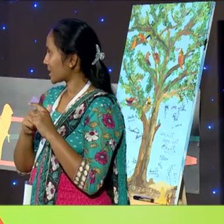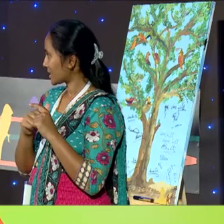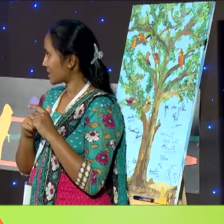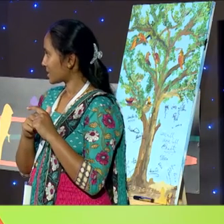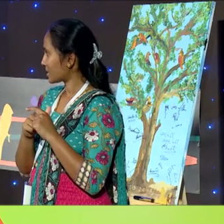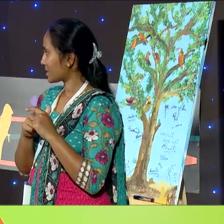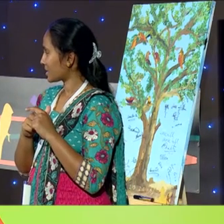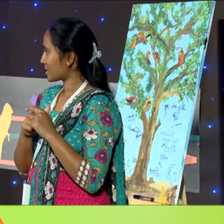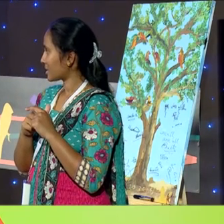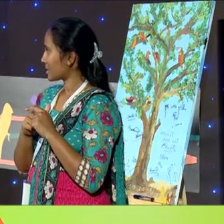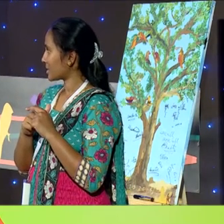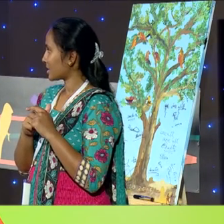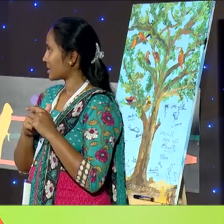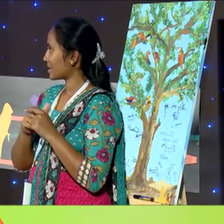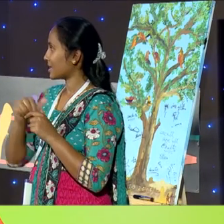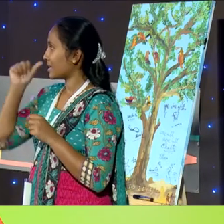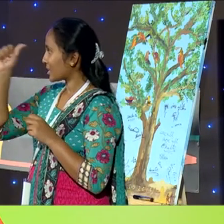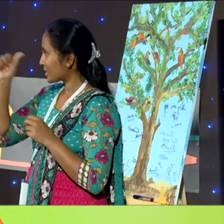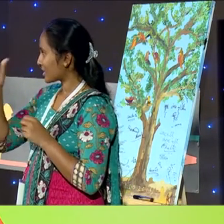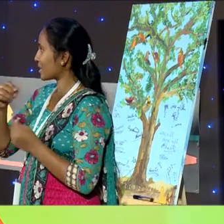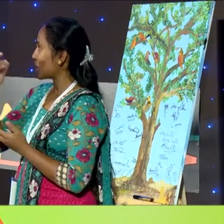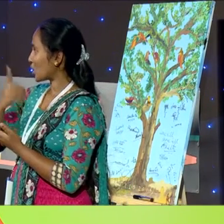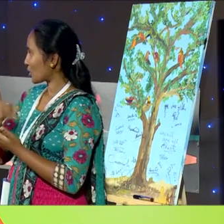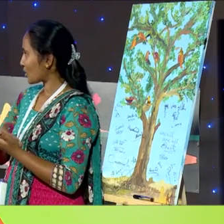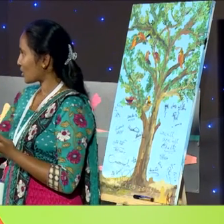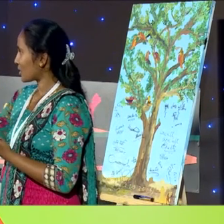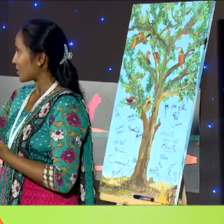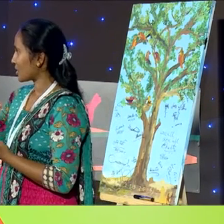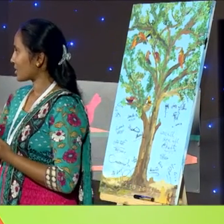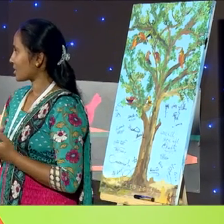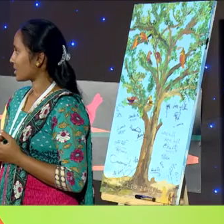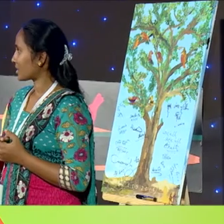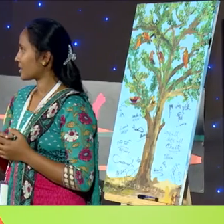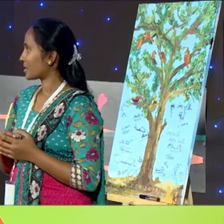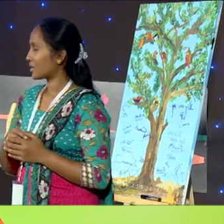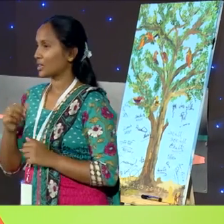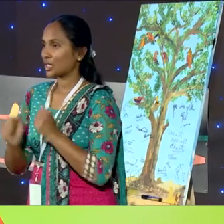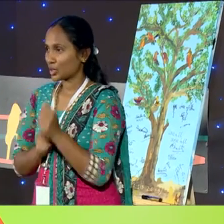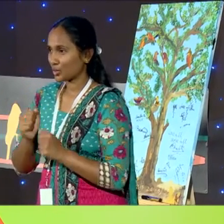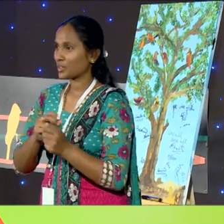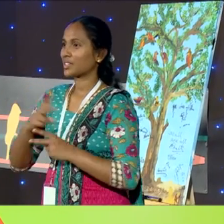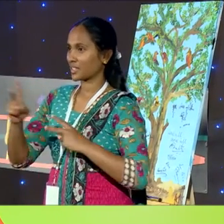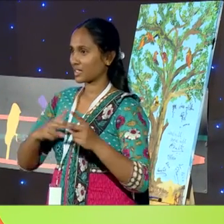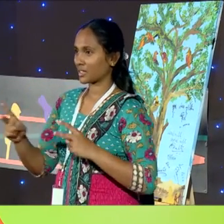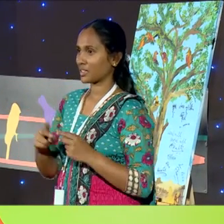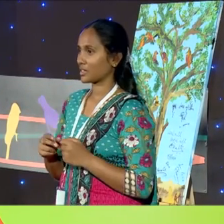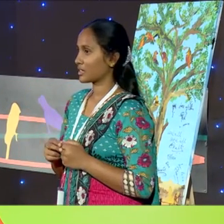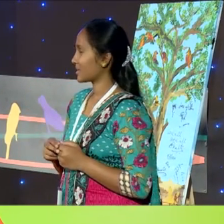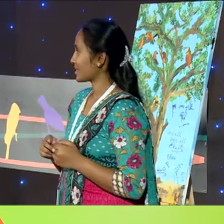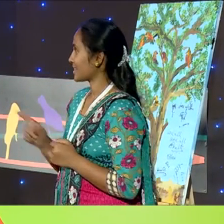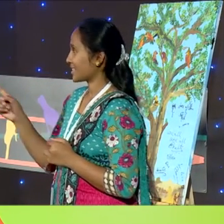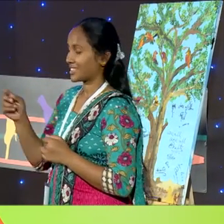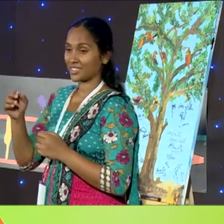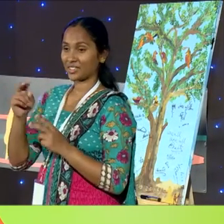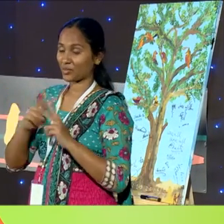like imagination, like drawing, like outdoors, like sports and all that, I was horrible in physics,